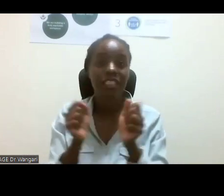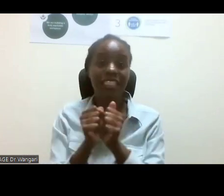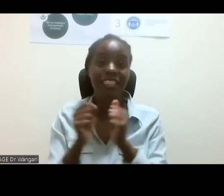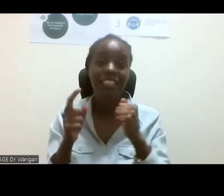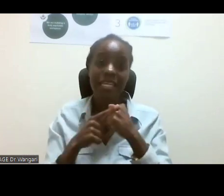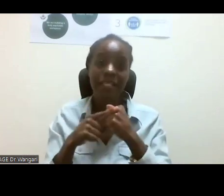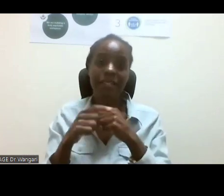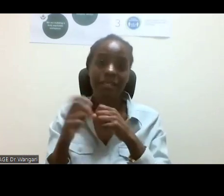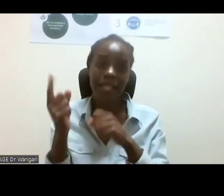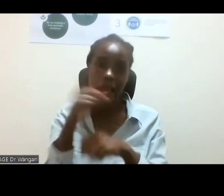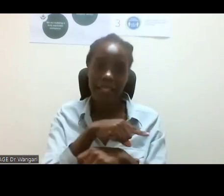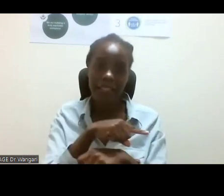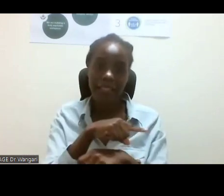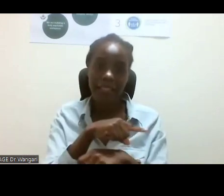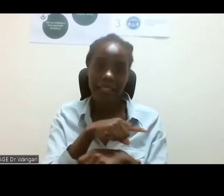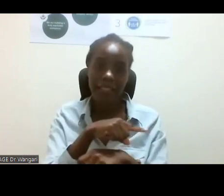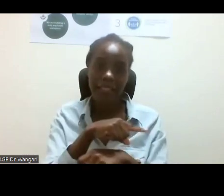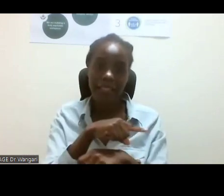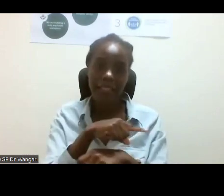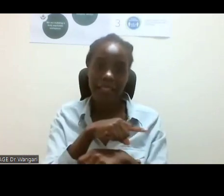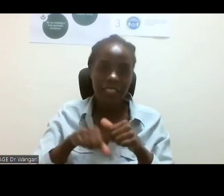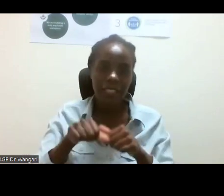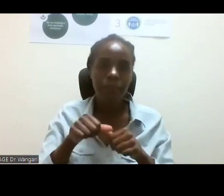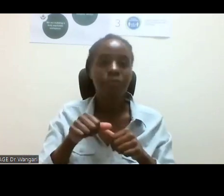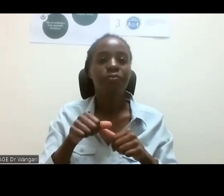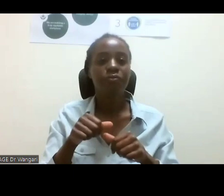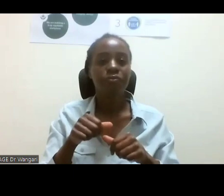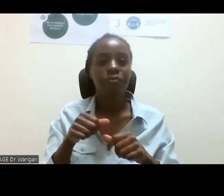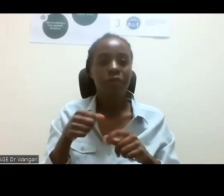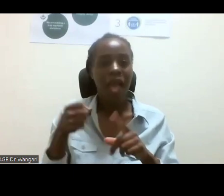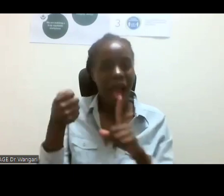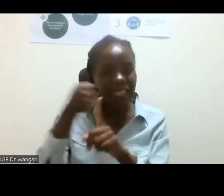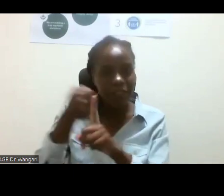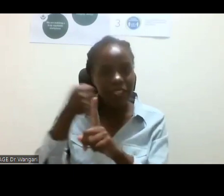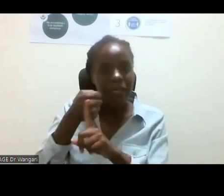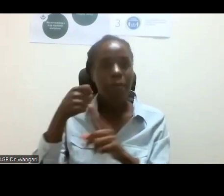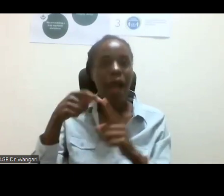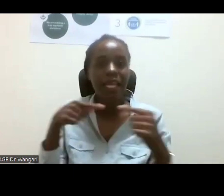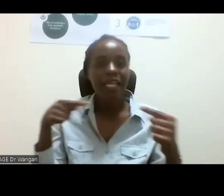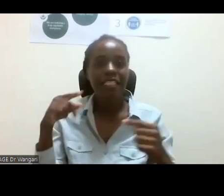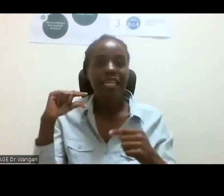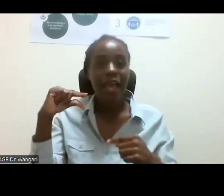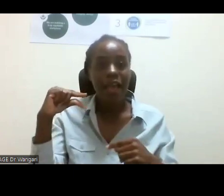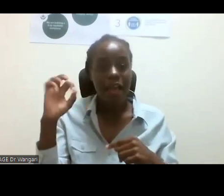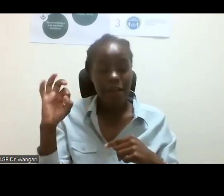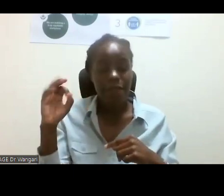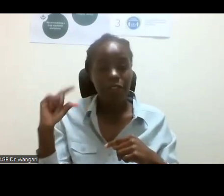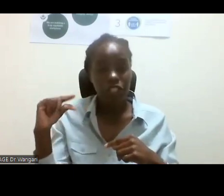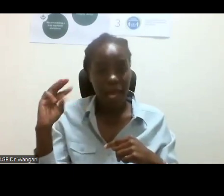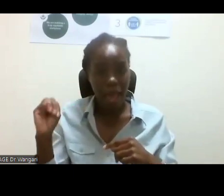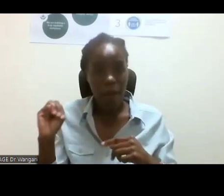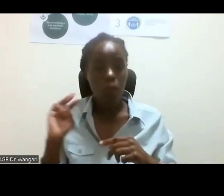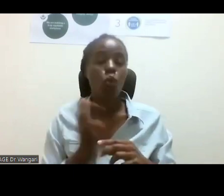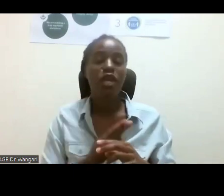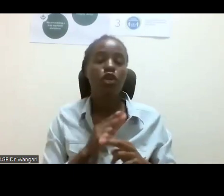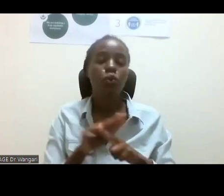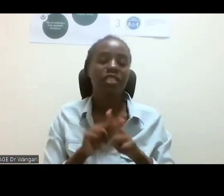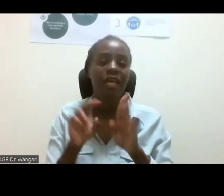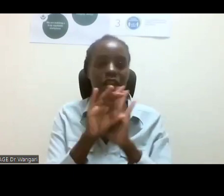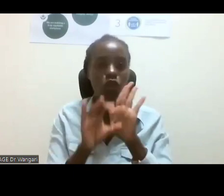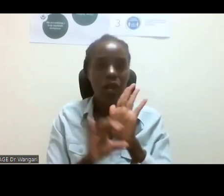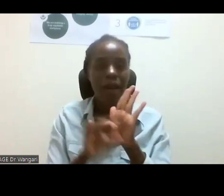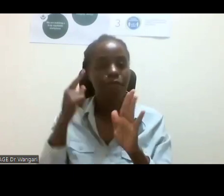Activism, which is Invest to Prevent, ARCAV's curriculum has been used to deliver a standardized